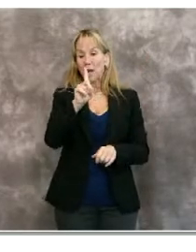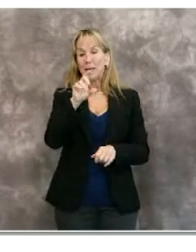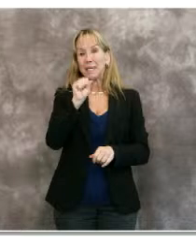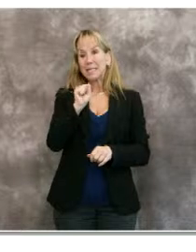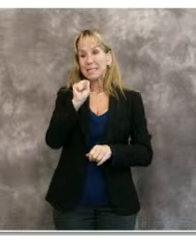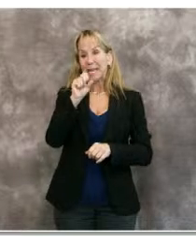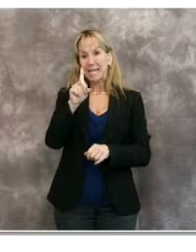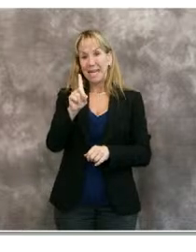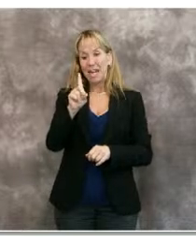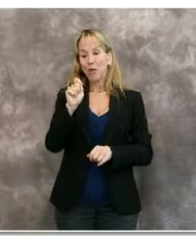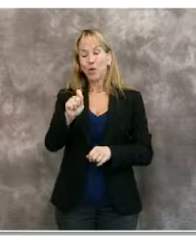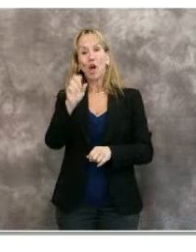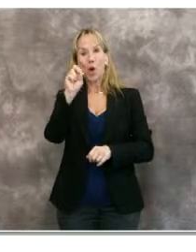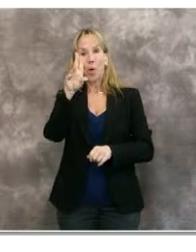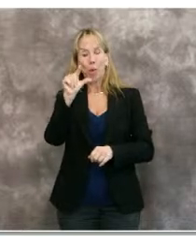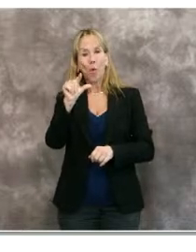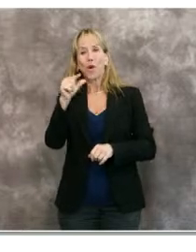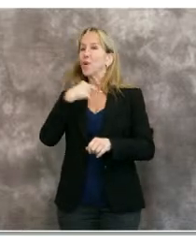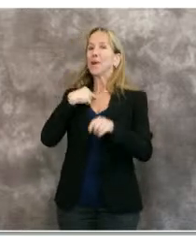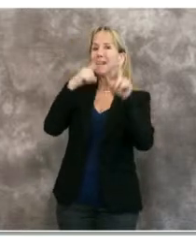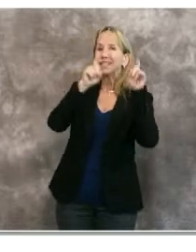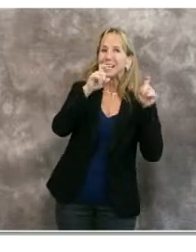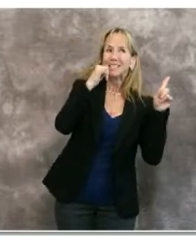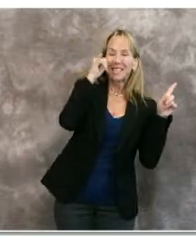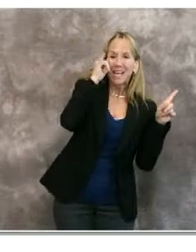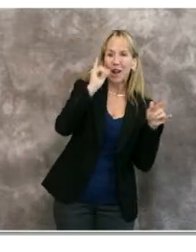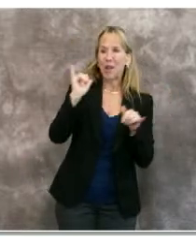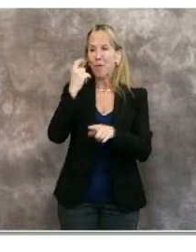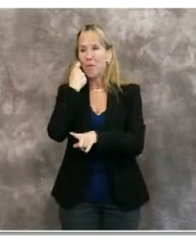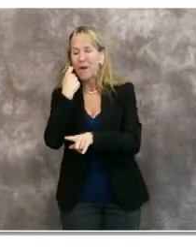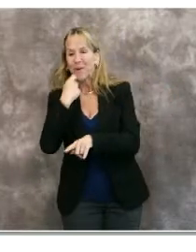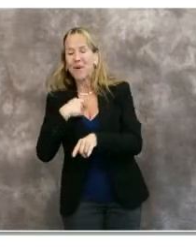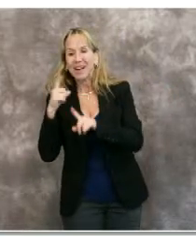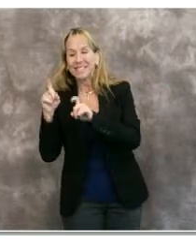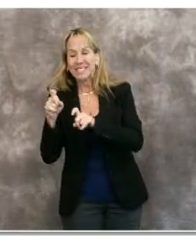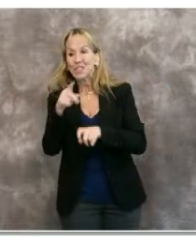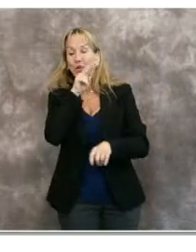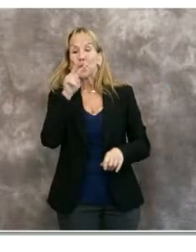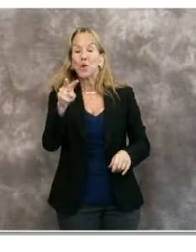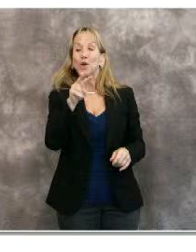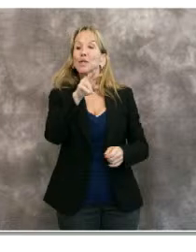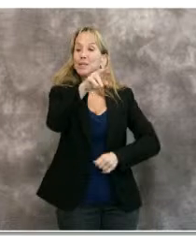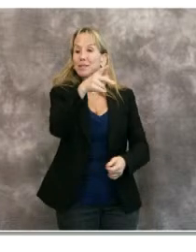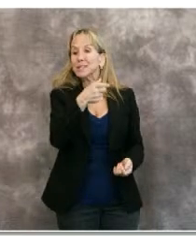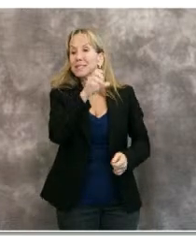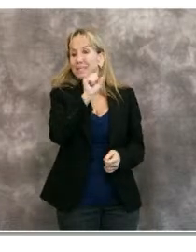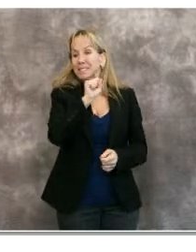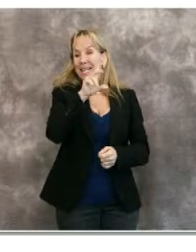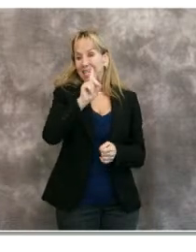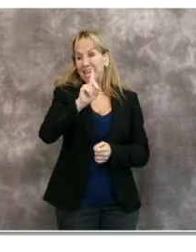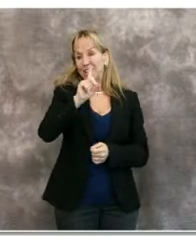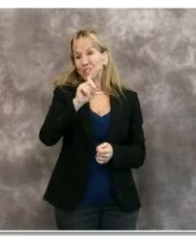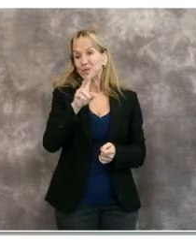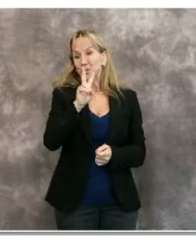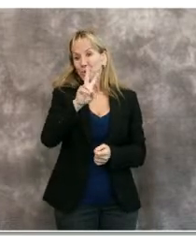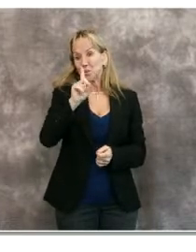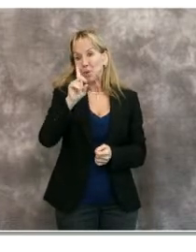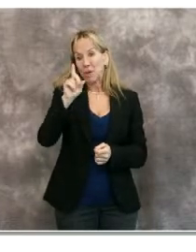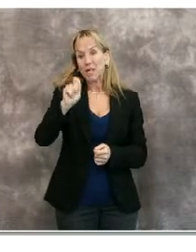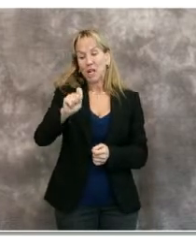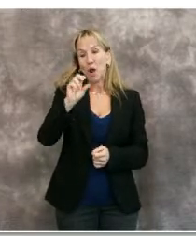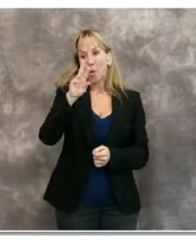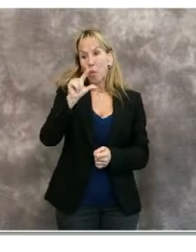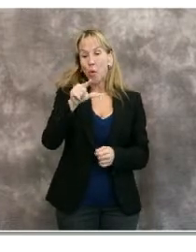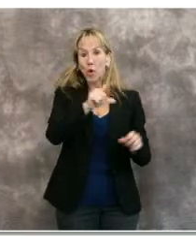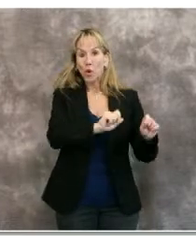did it on my phone before we came out. We tested it yesterday. If you go to 211sandiego.org, you will see this page that will show up on their homepage.